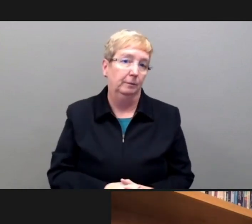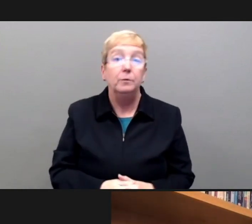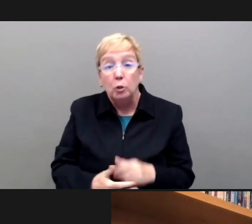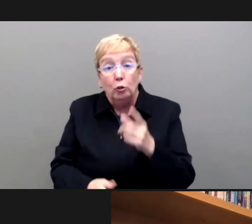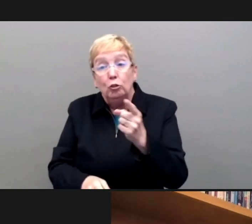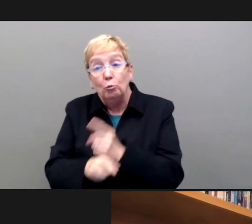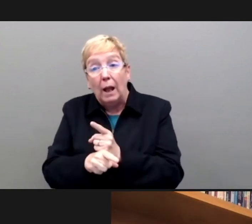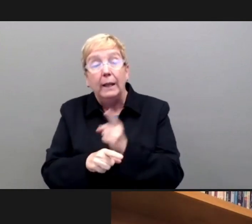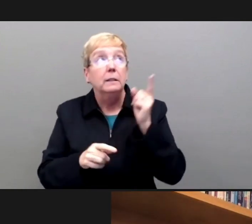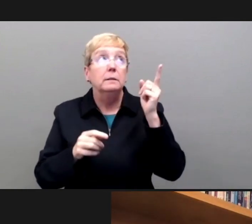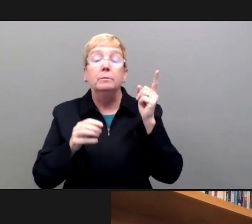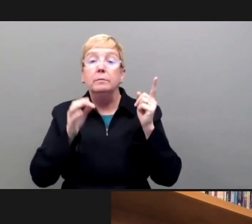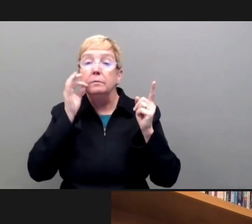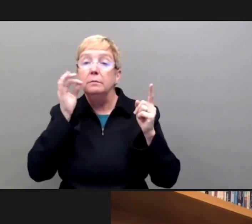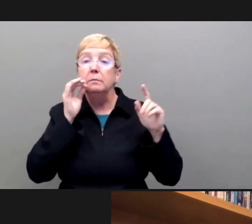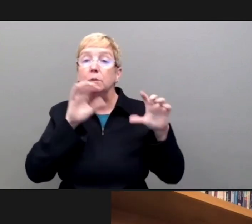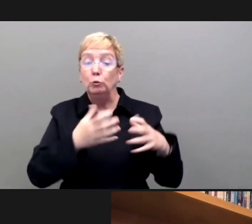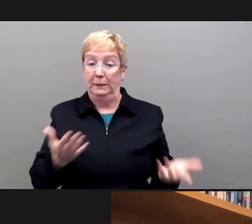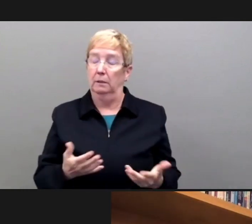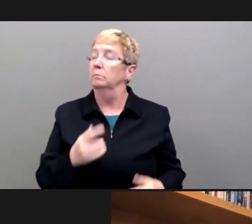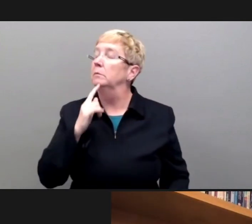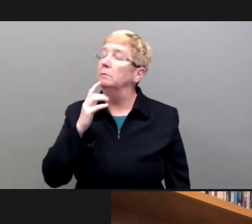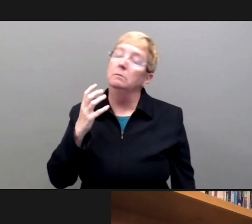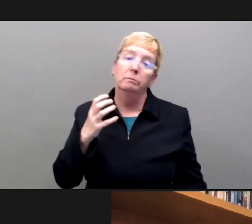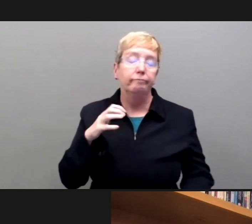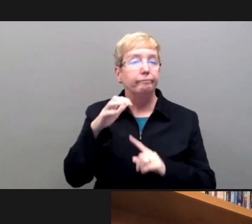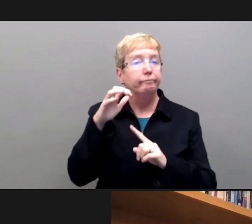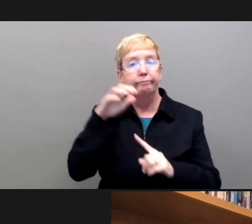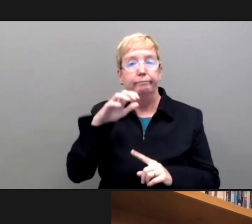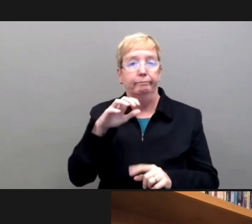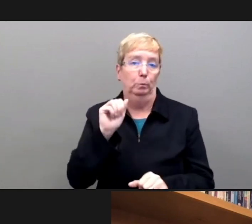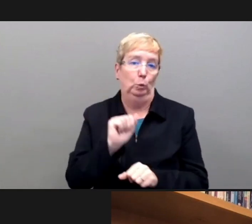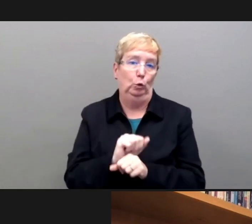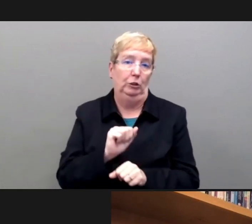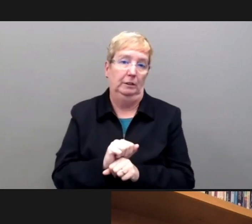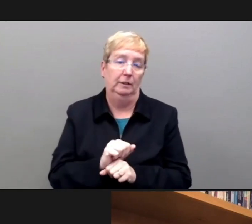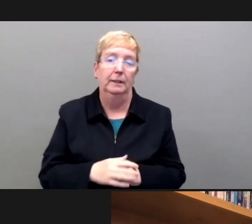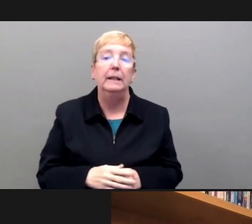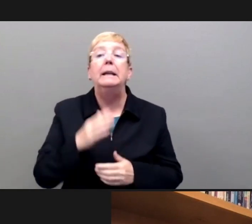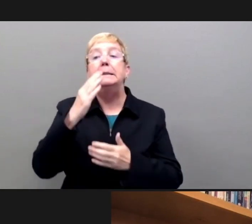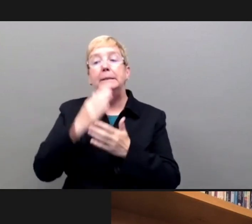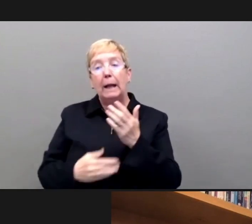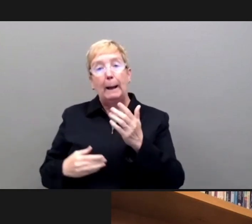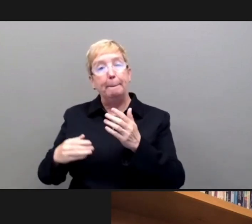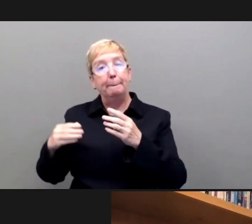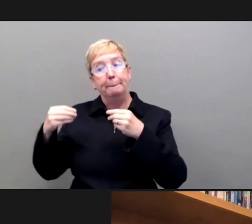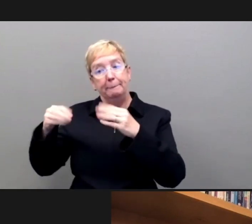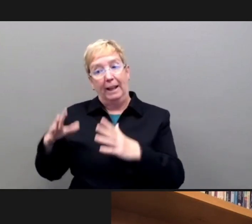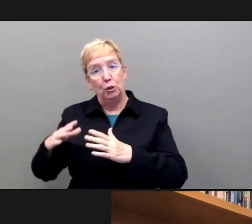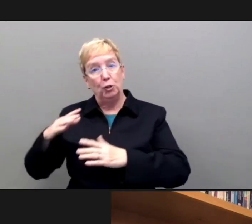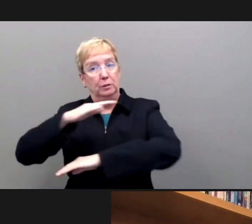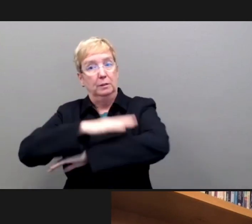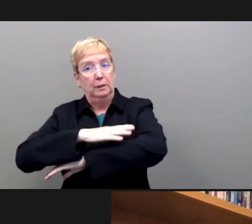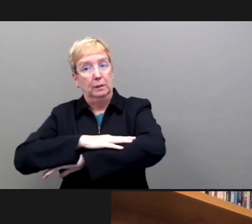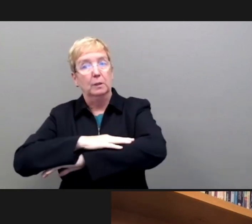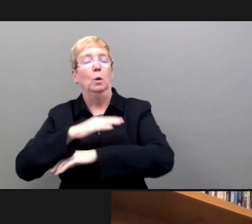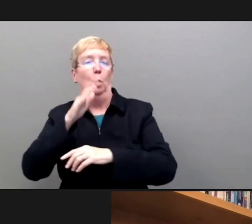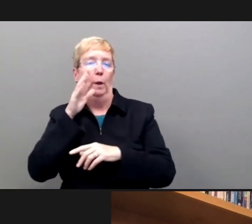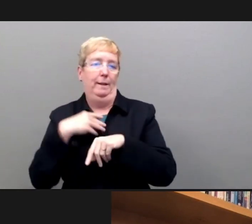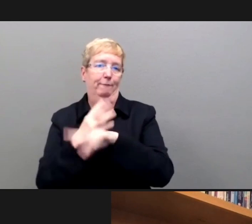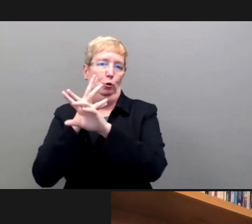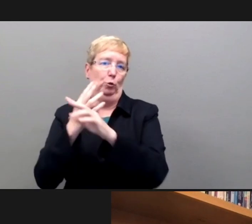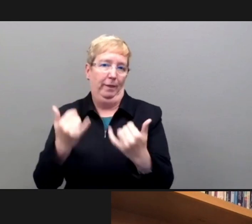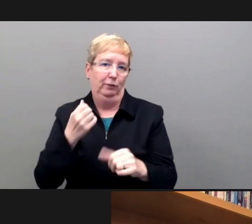done extra work. I know some vendors are going to participate virtually. So that is what we're going to do. We are not prepared